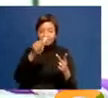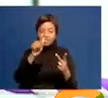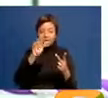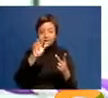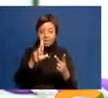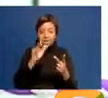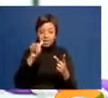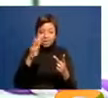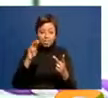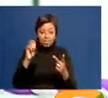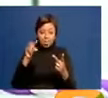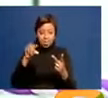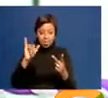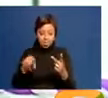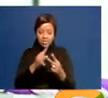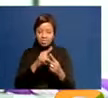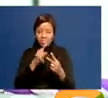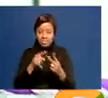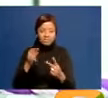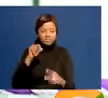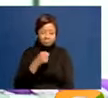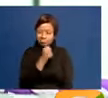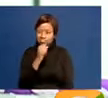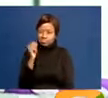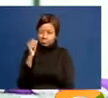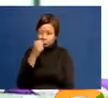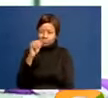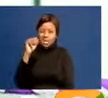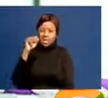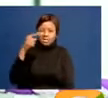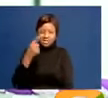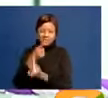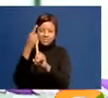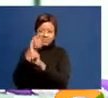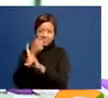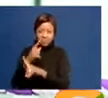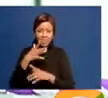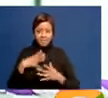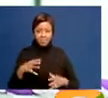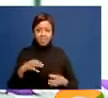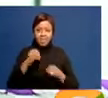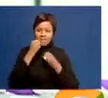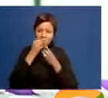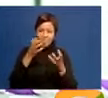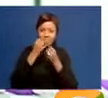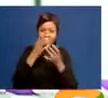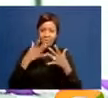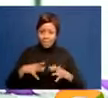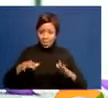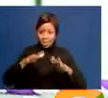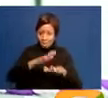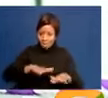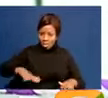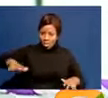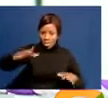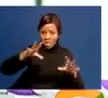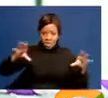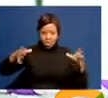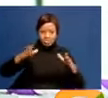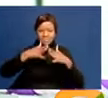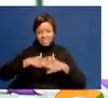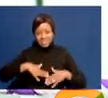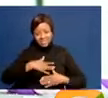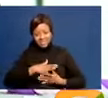Hall, Mudhurwa Social Hall, in Makongeni, telling the people from the community to calm down and not